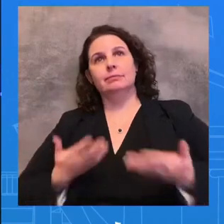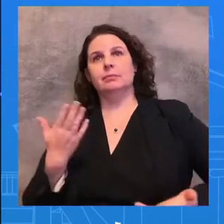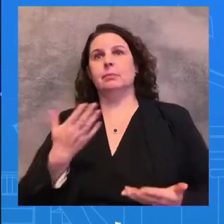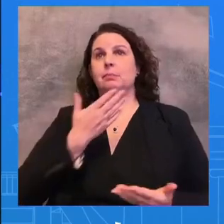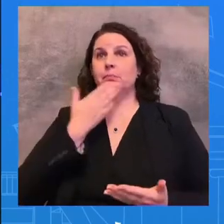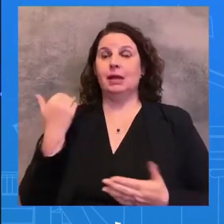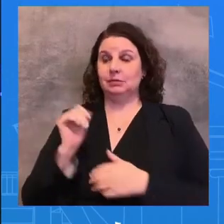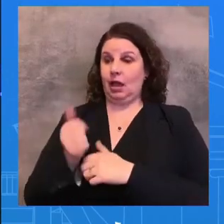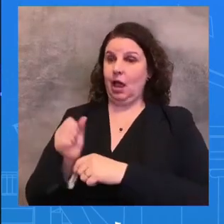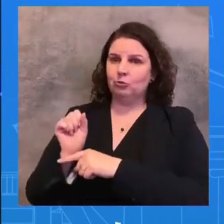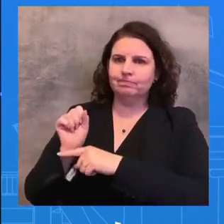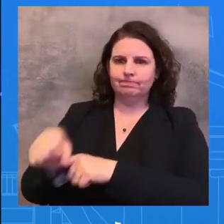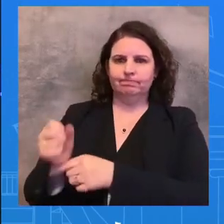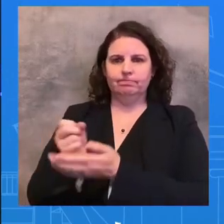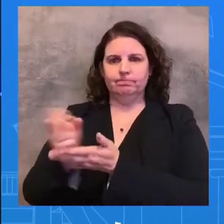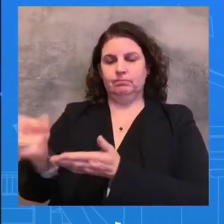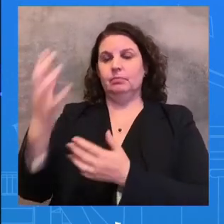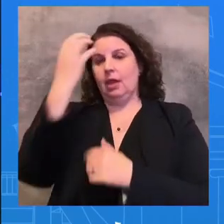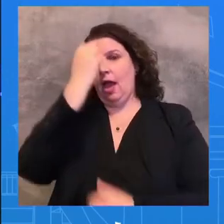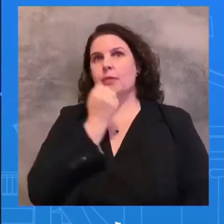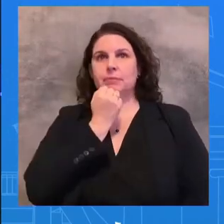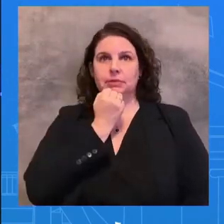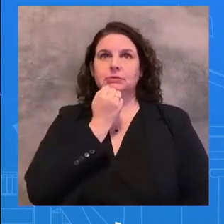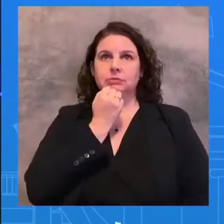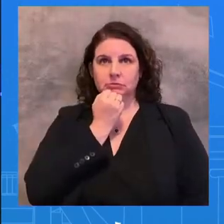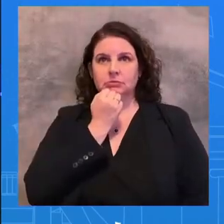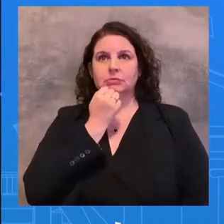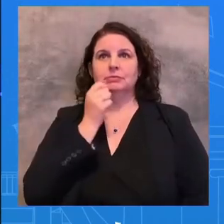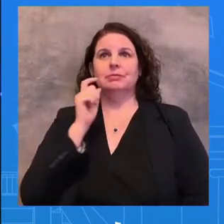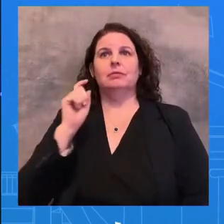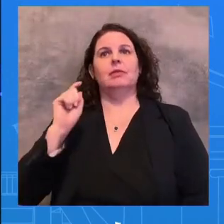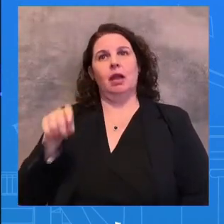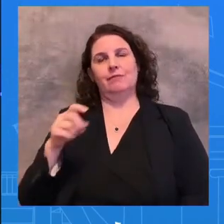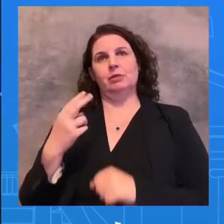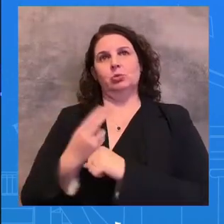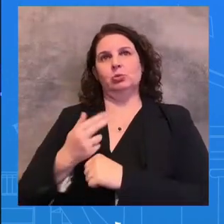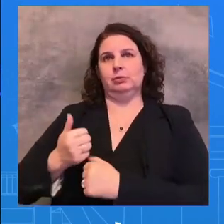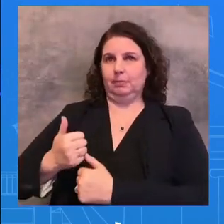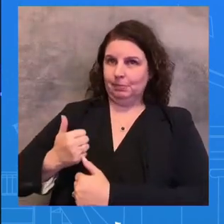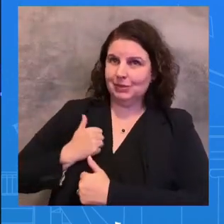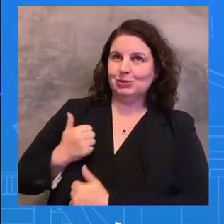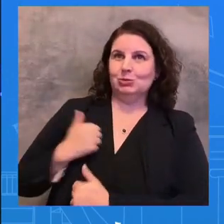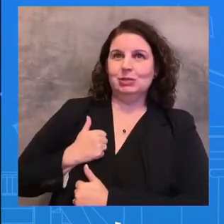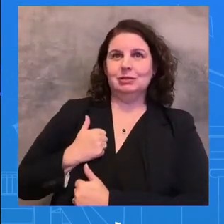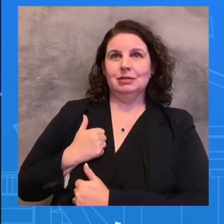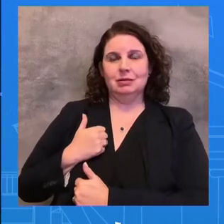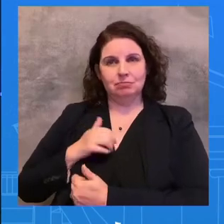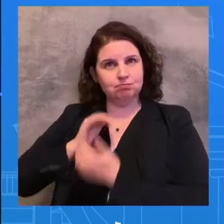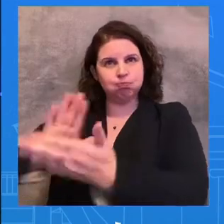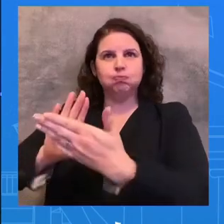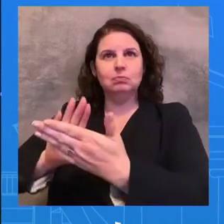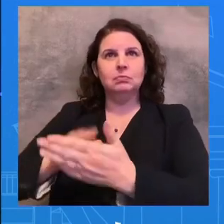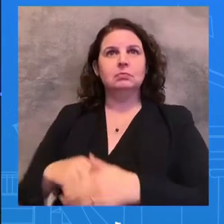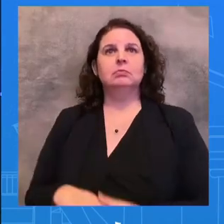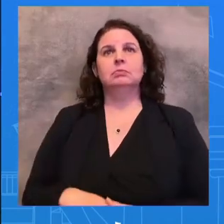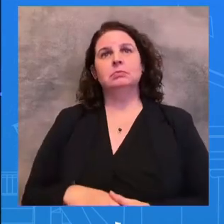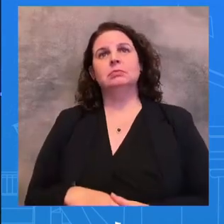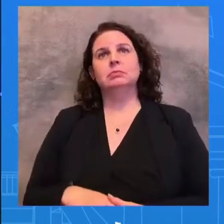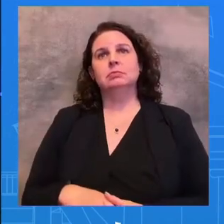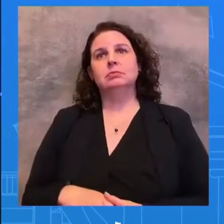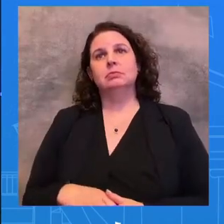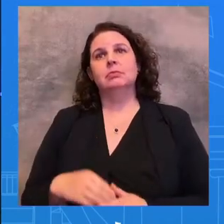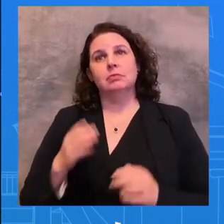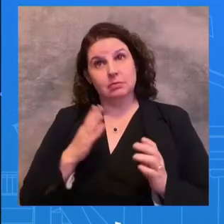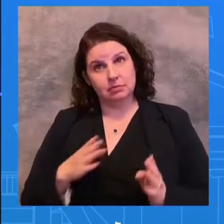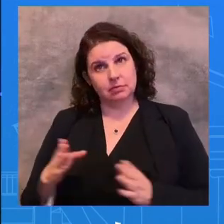security is connect the military effort to a holistic integrated strategy for defeat of Hamas and securing all